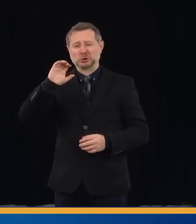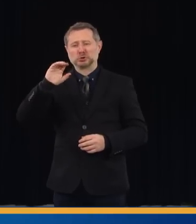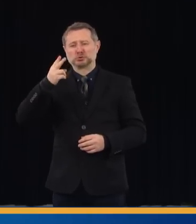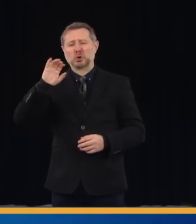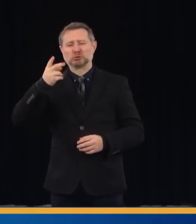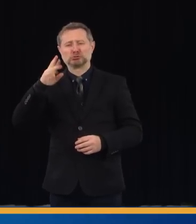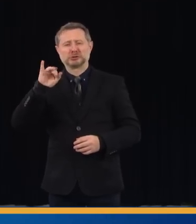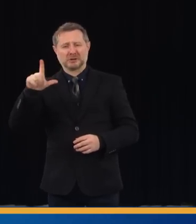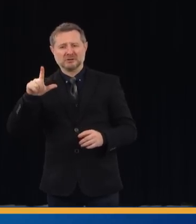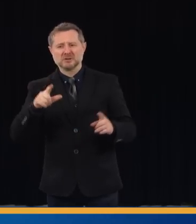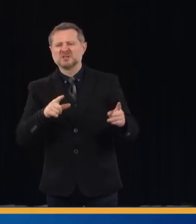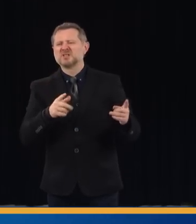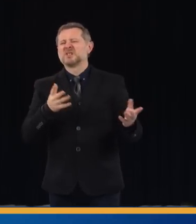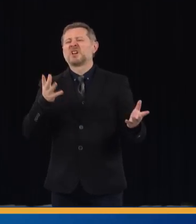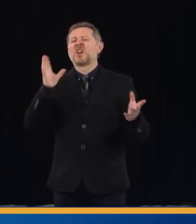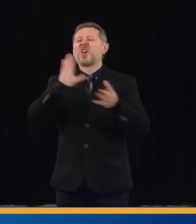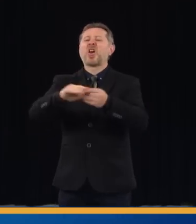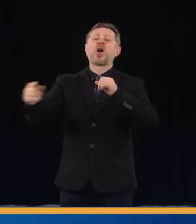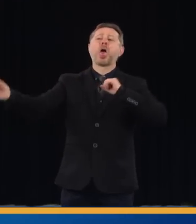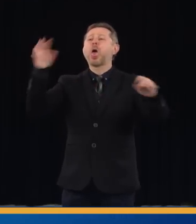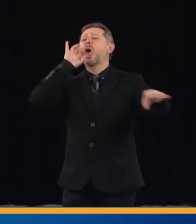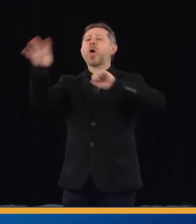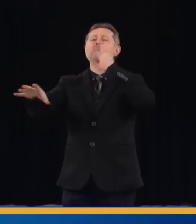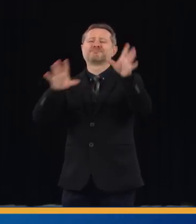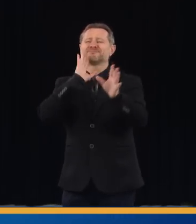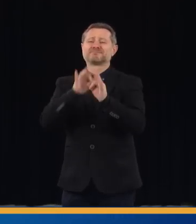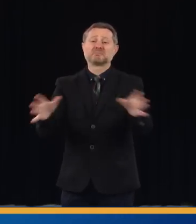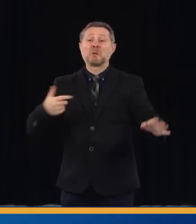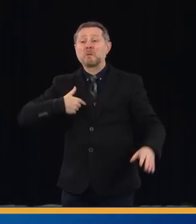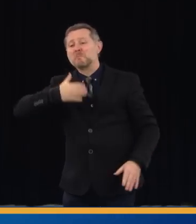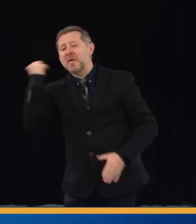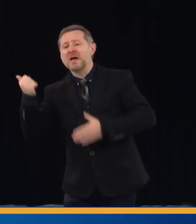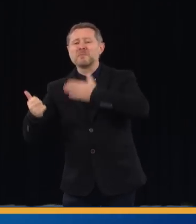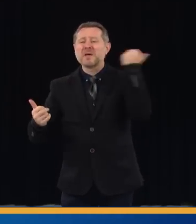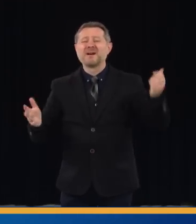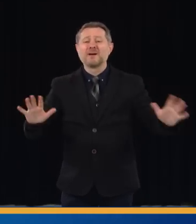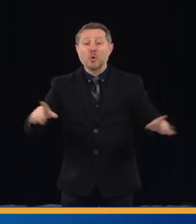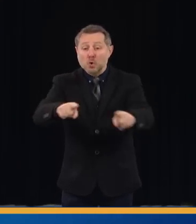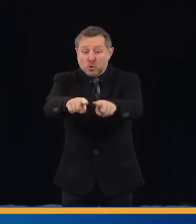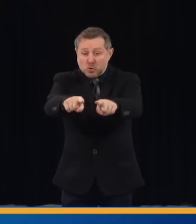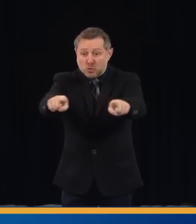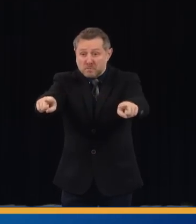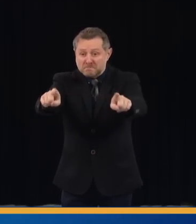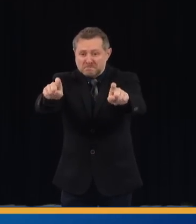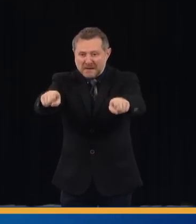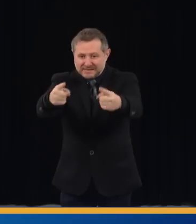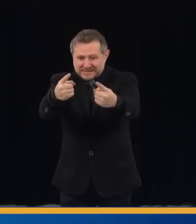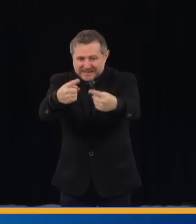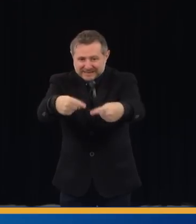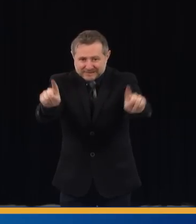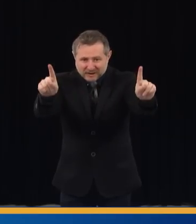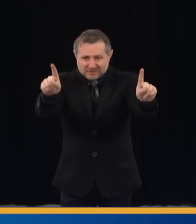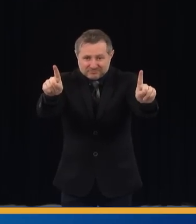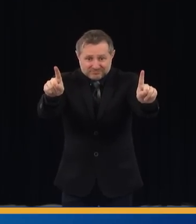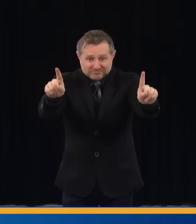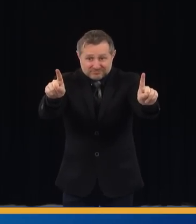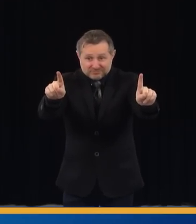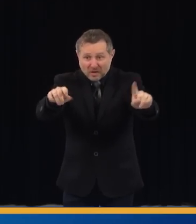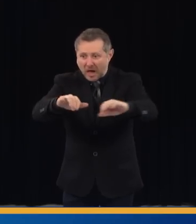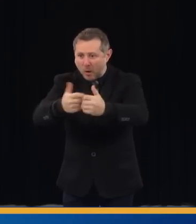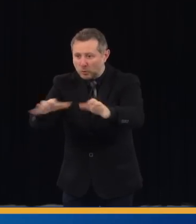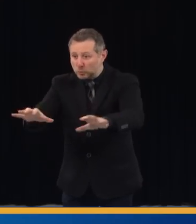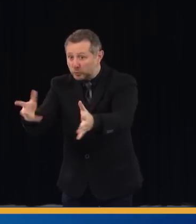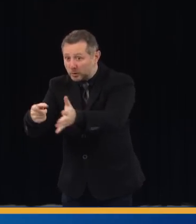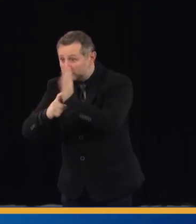our best. You have got to succeed in doing what is necessary. Tad